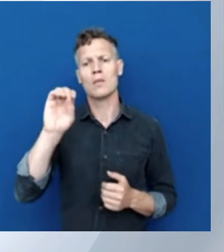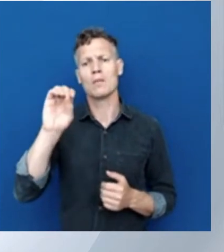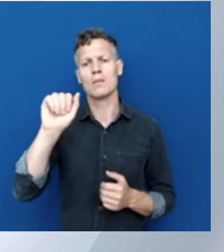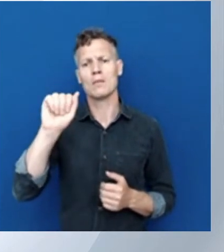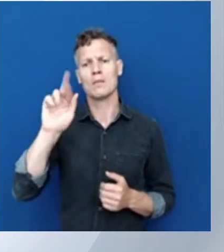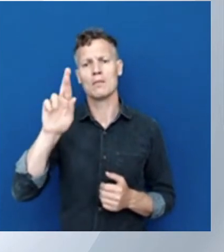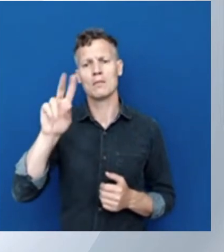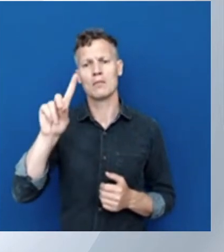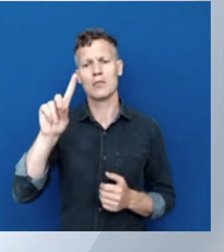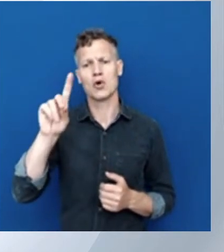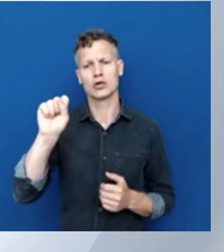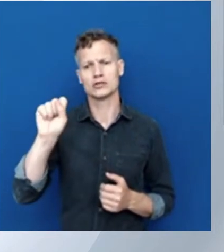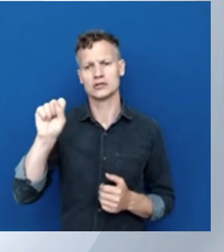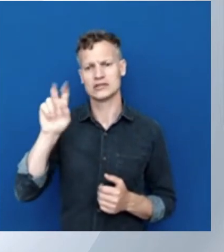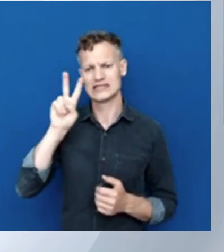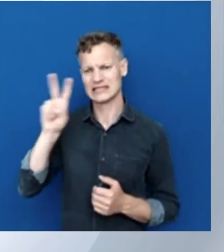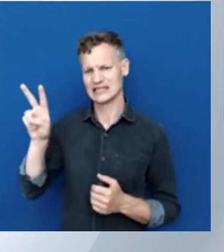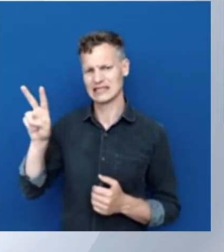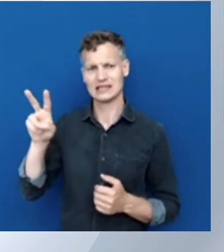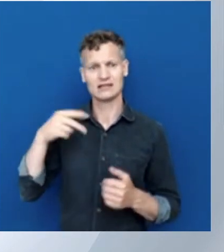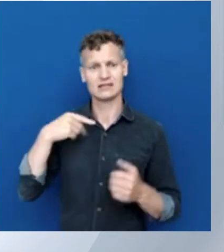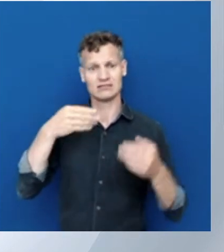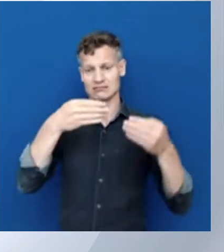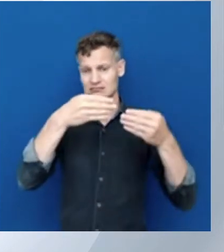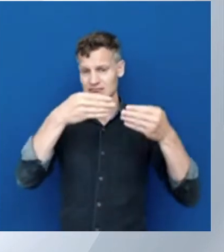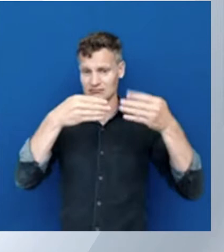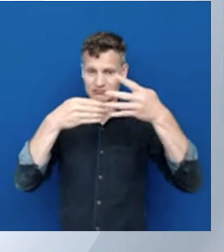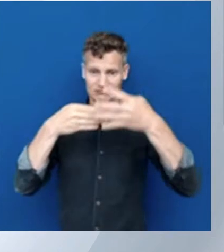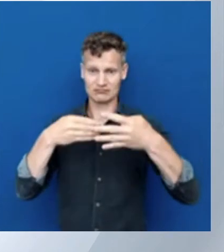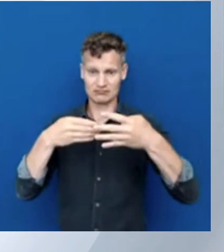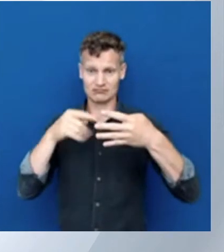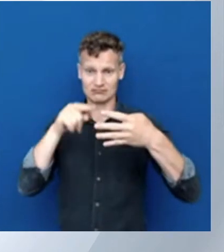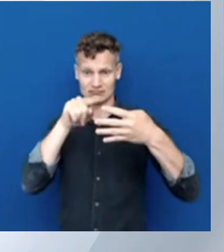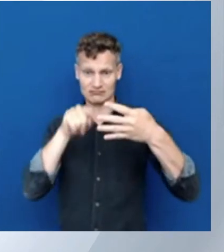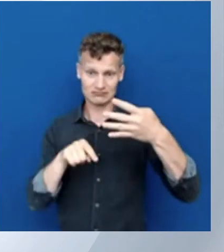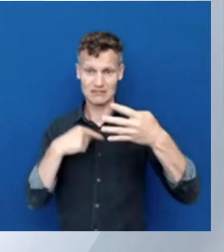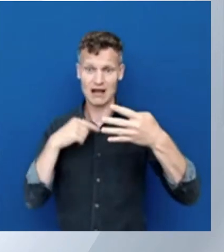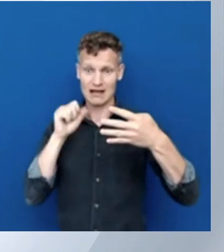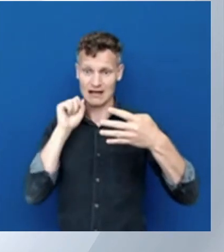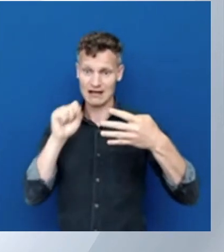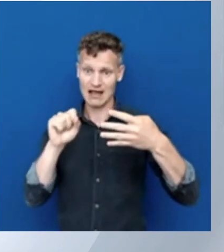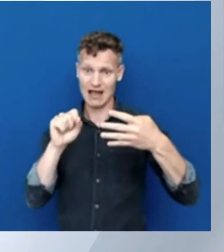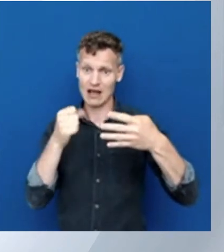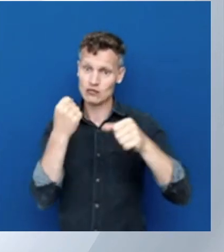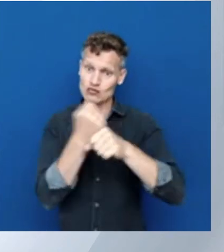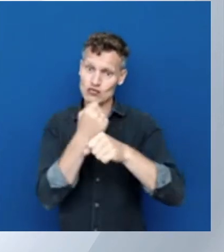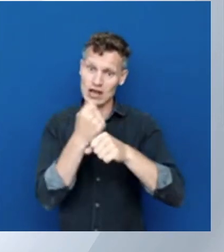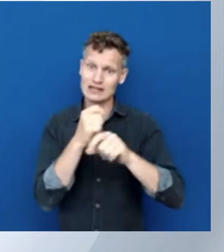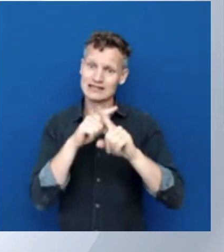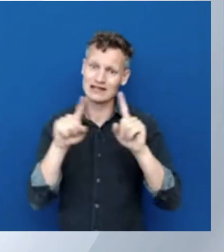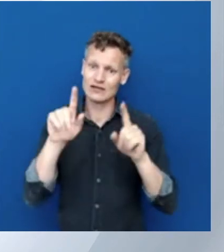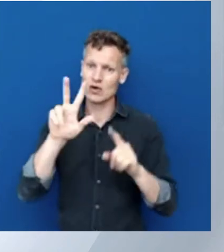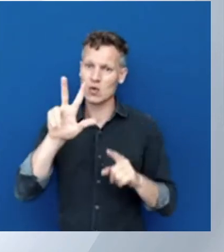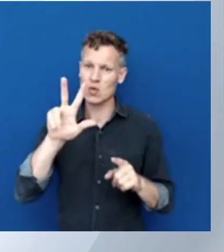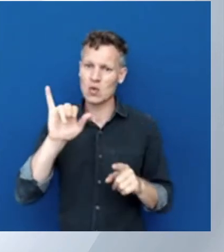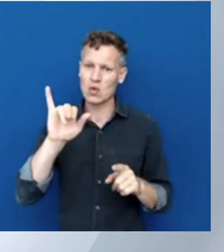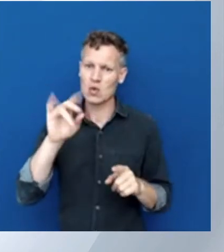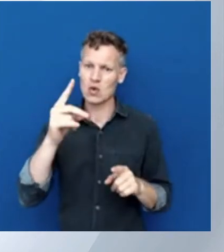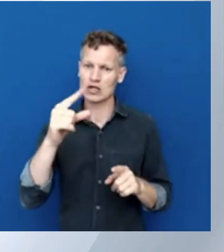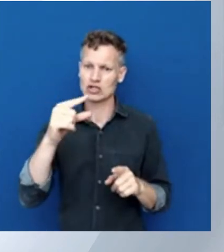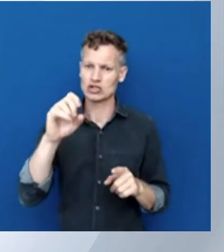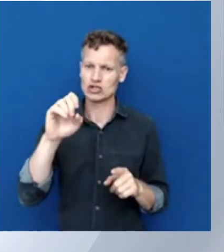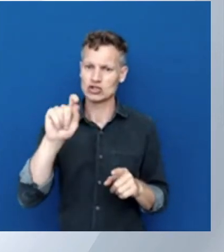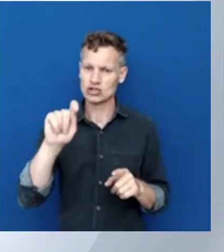my dashboards, and I can actually go and create all my little widgets here. You can see my builds are passed, and then I can feed back those issues